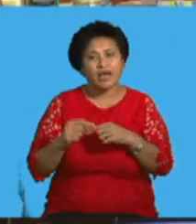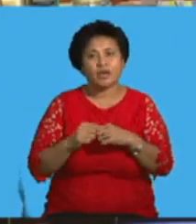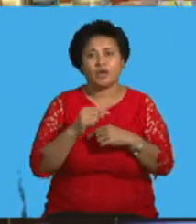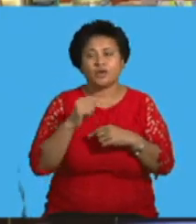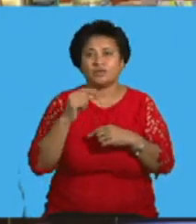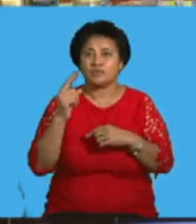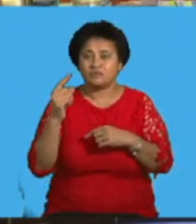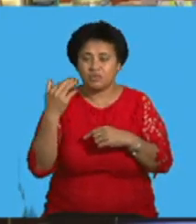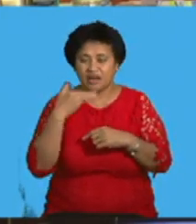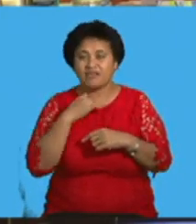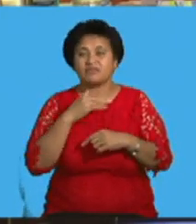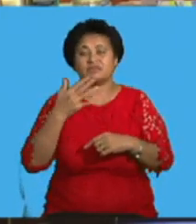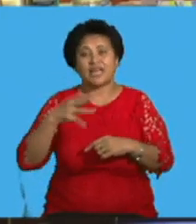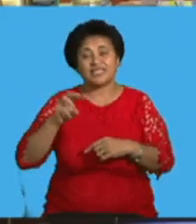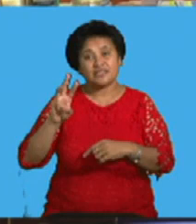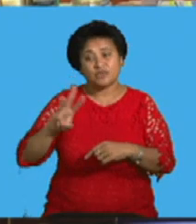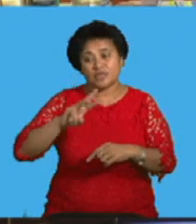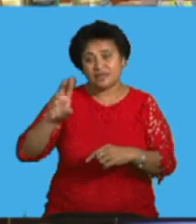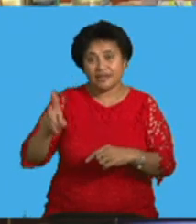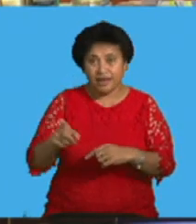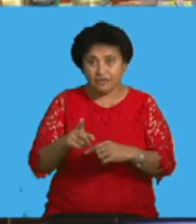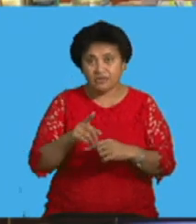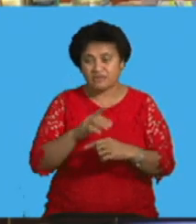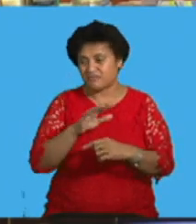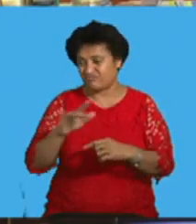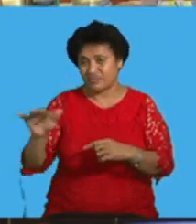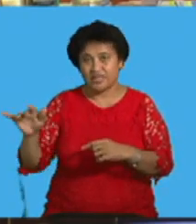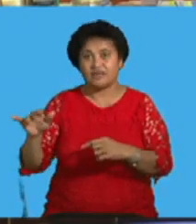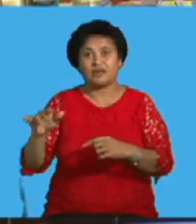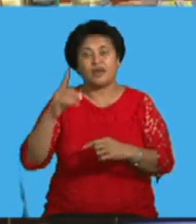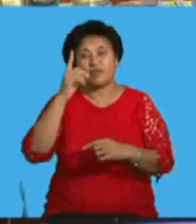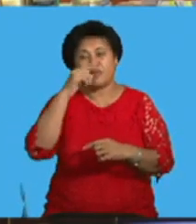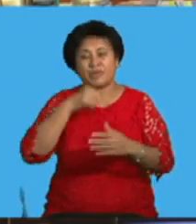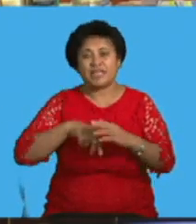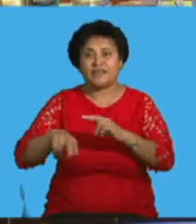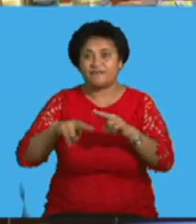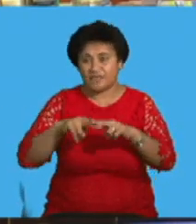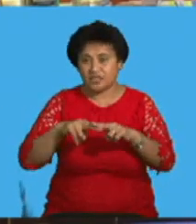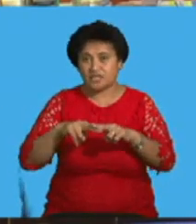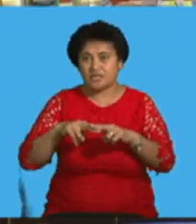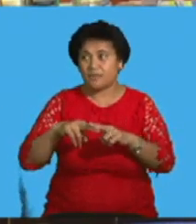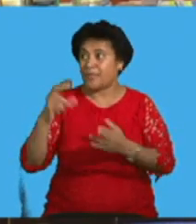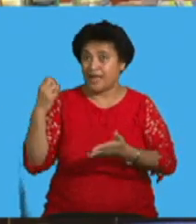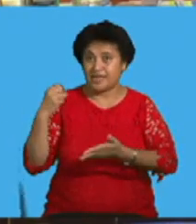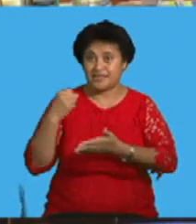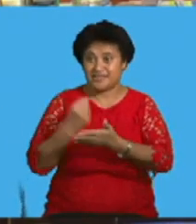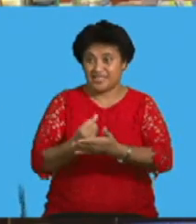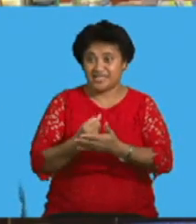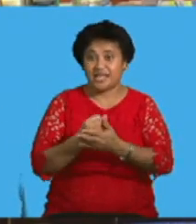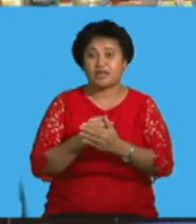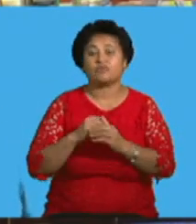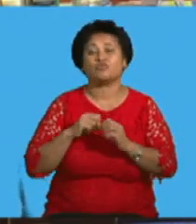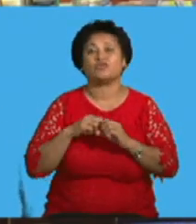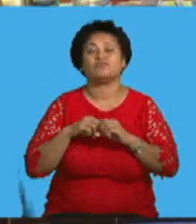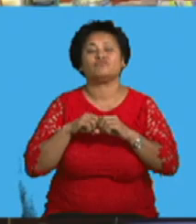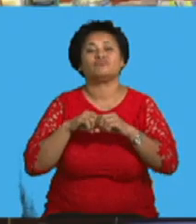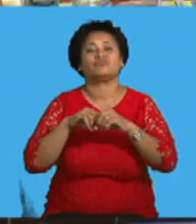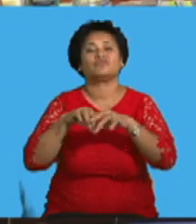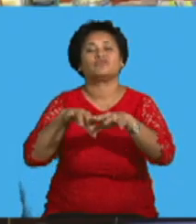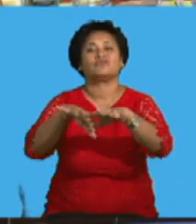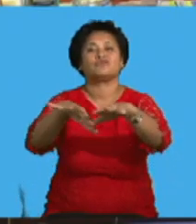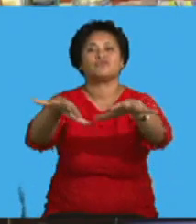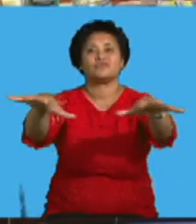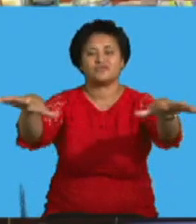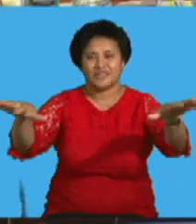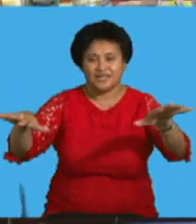193,180 Fijians. The assistance has been far-reaching to the smallest of businesses that